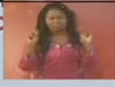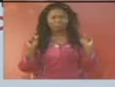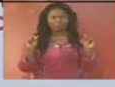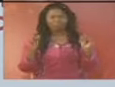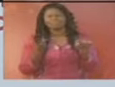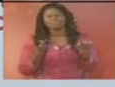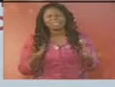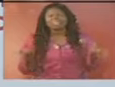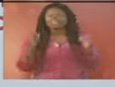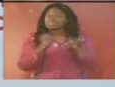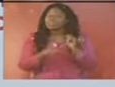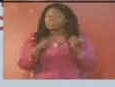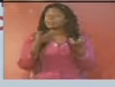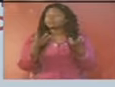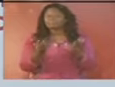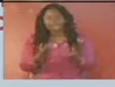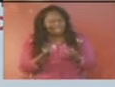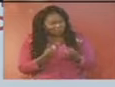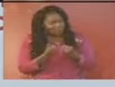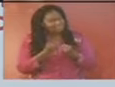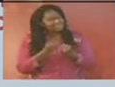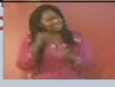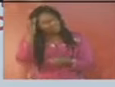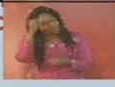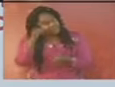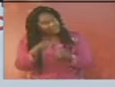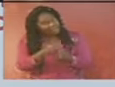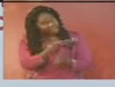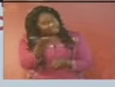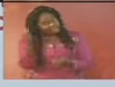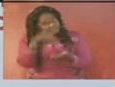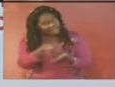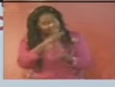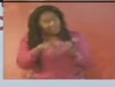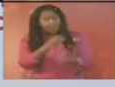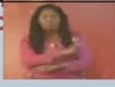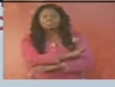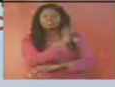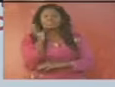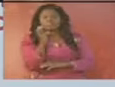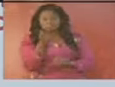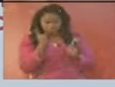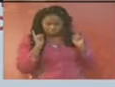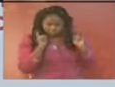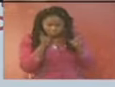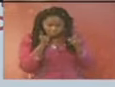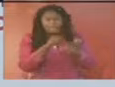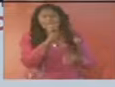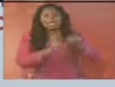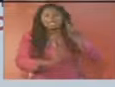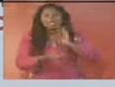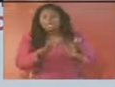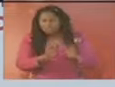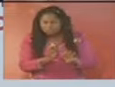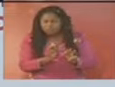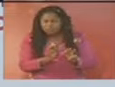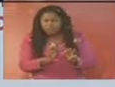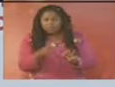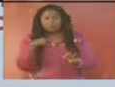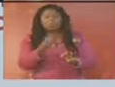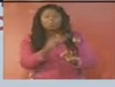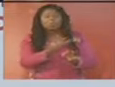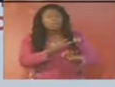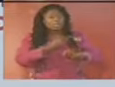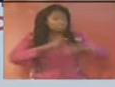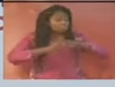Christmas. If we conduct ourselves this year, both systems can continue running parallel,